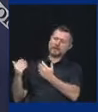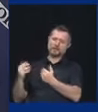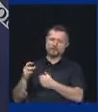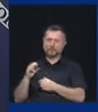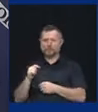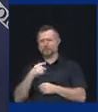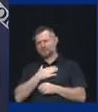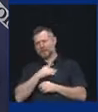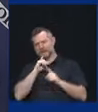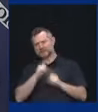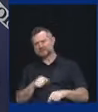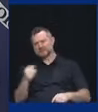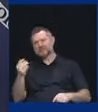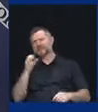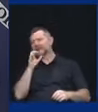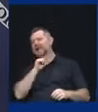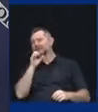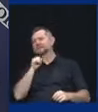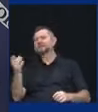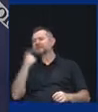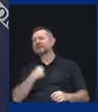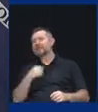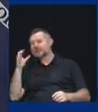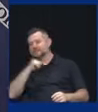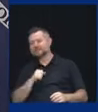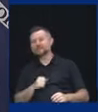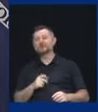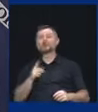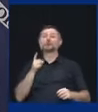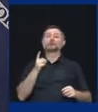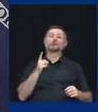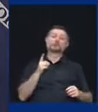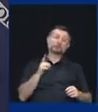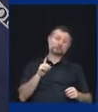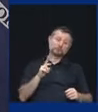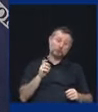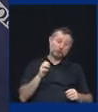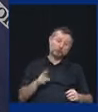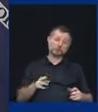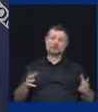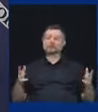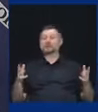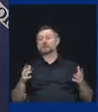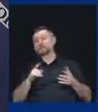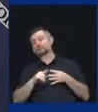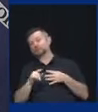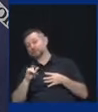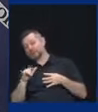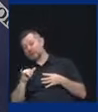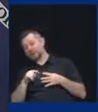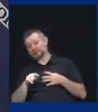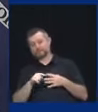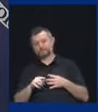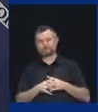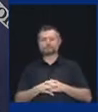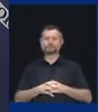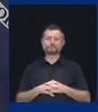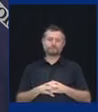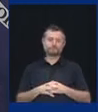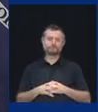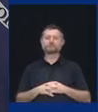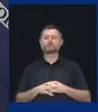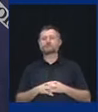me a number. What's your guess? It's a guess. What do I think? July. First week of July. First week in July? Yeah.